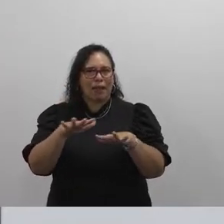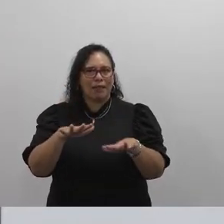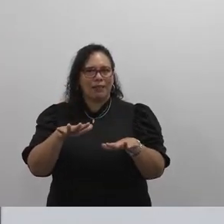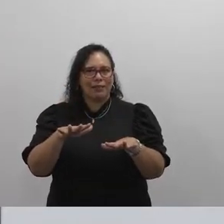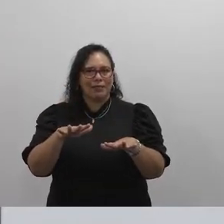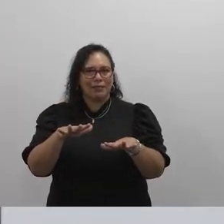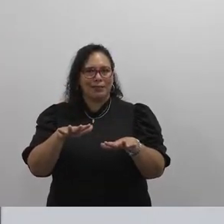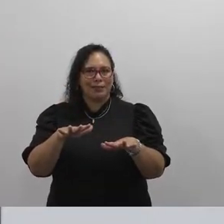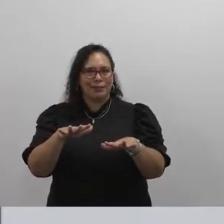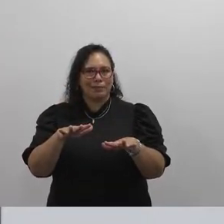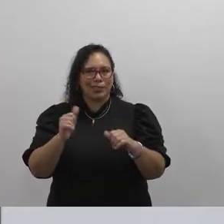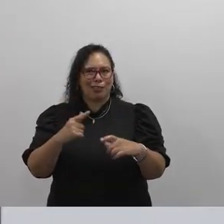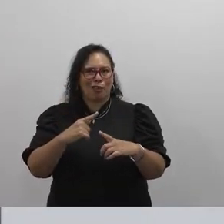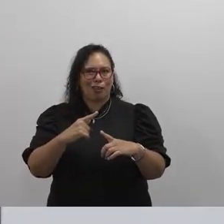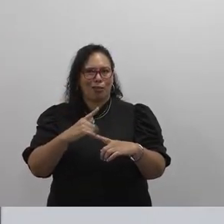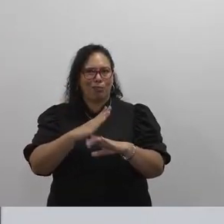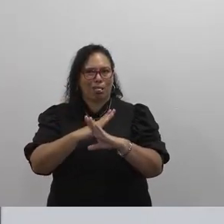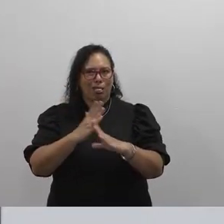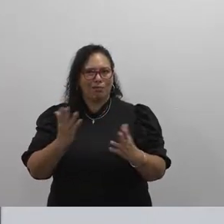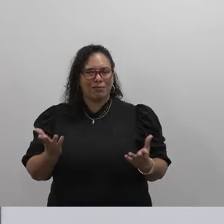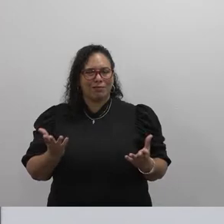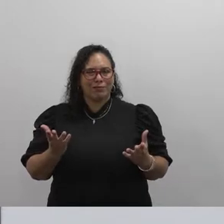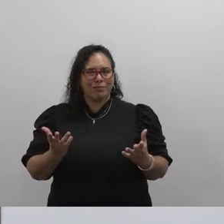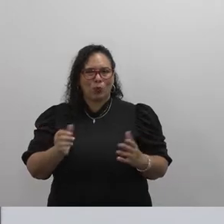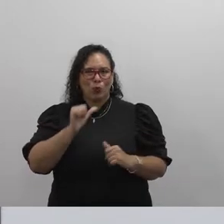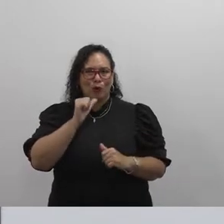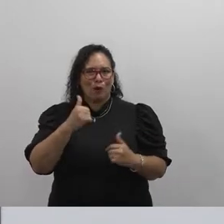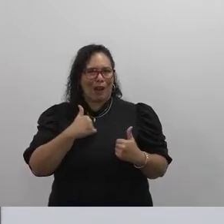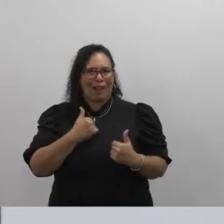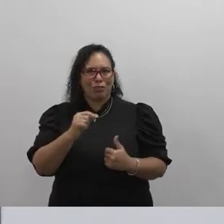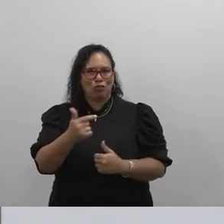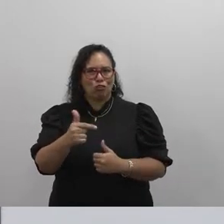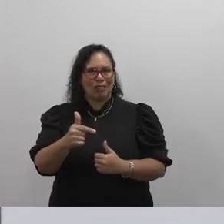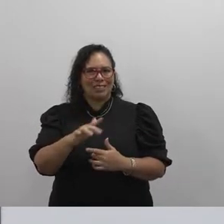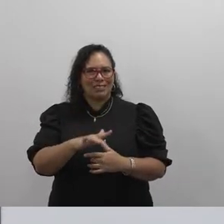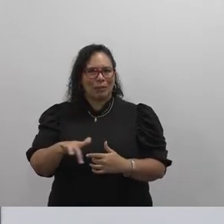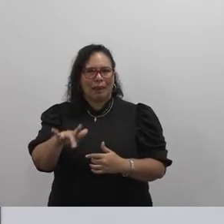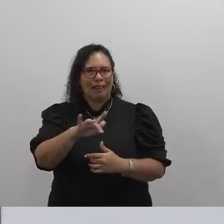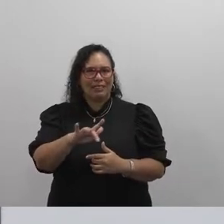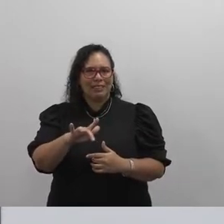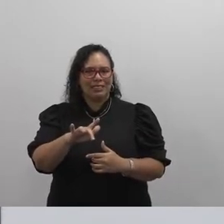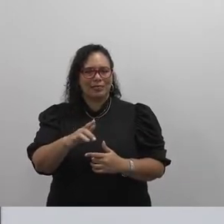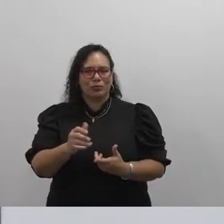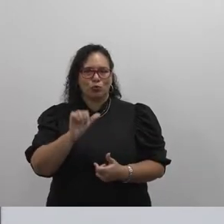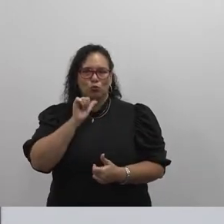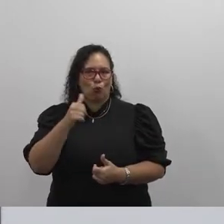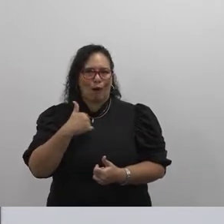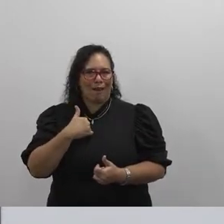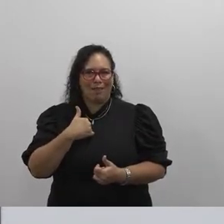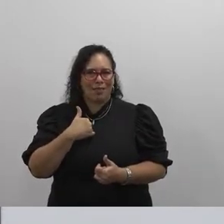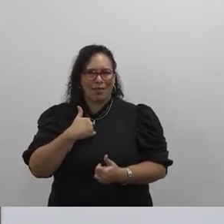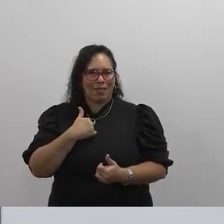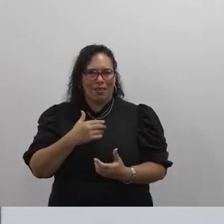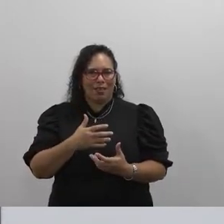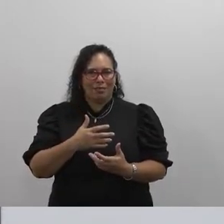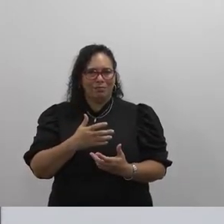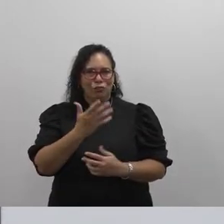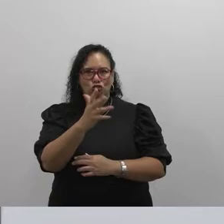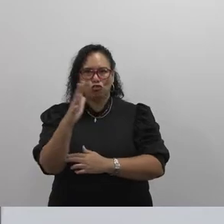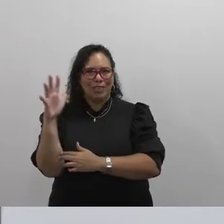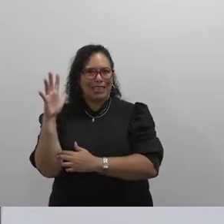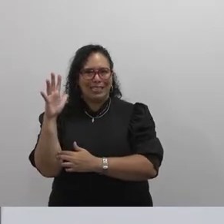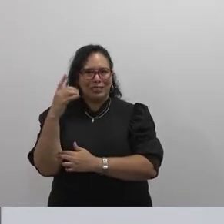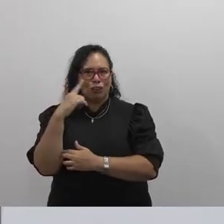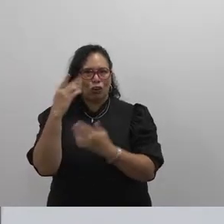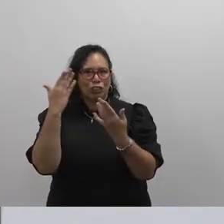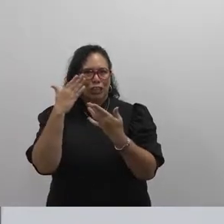it's all blacktop, right? So we don't have much, if anything, in the way of green space. We certainly don't have much in the way of trees providing